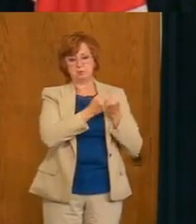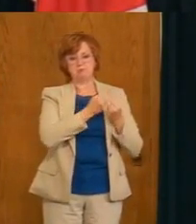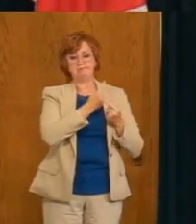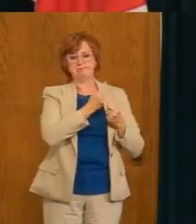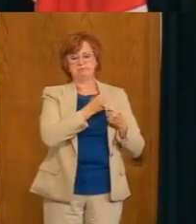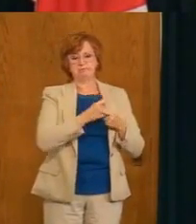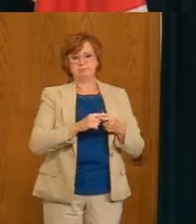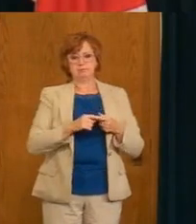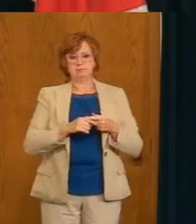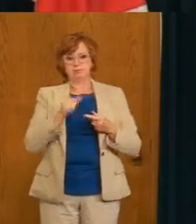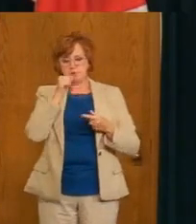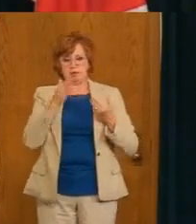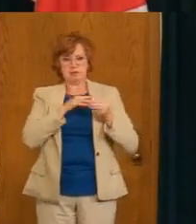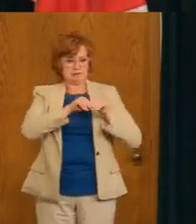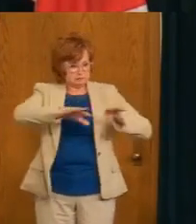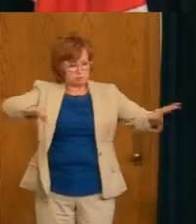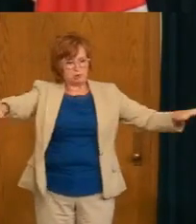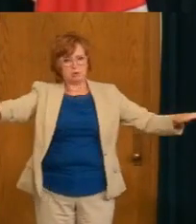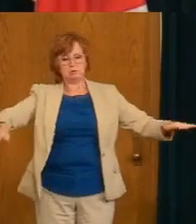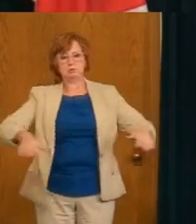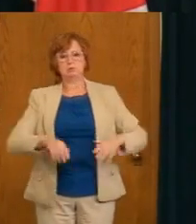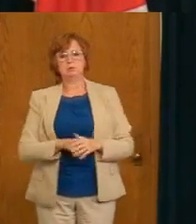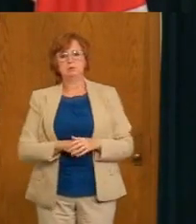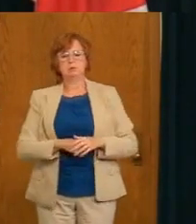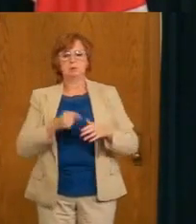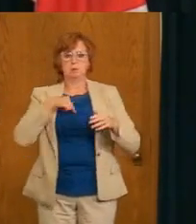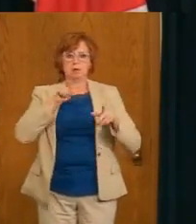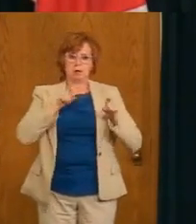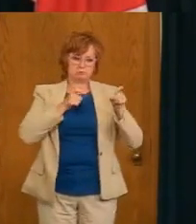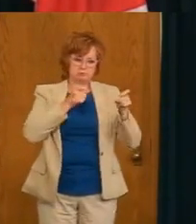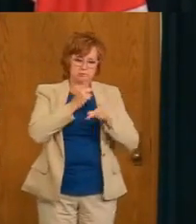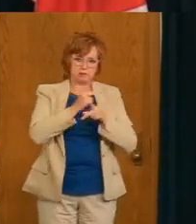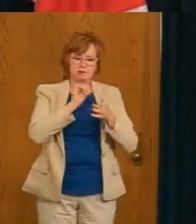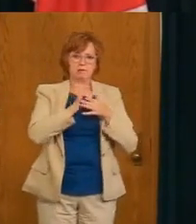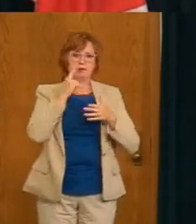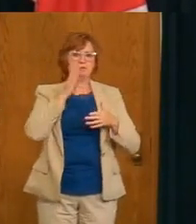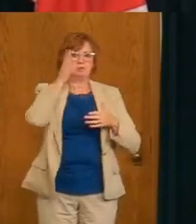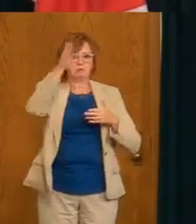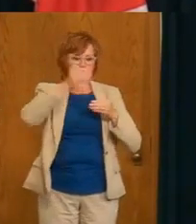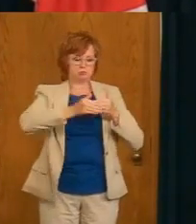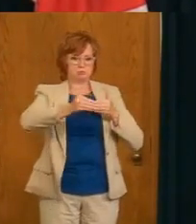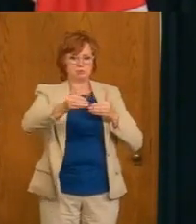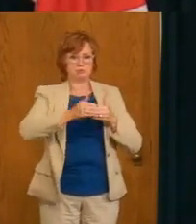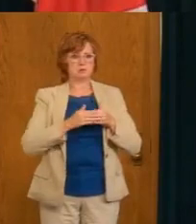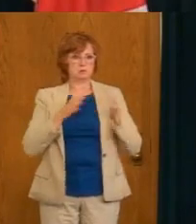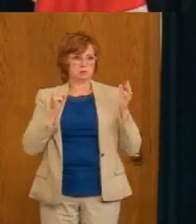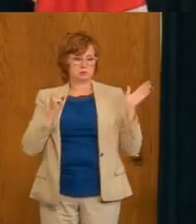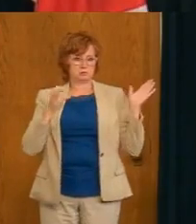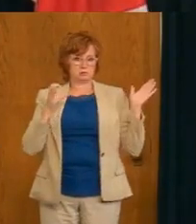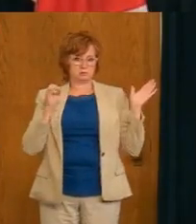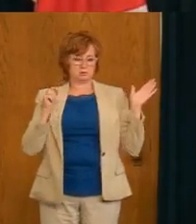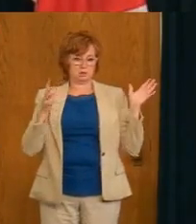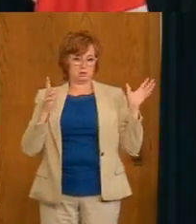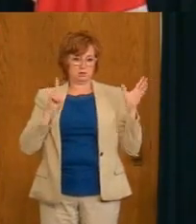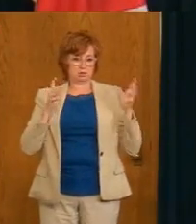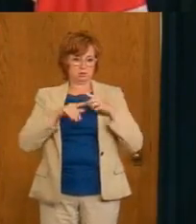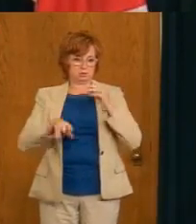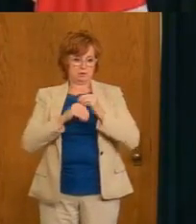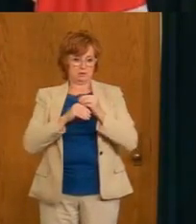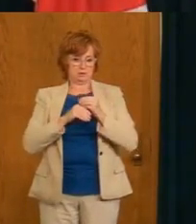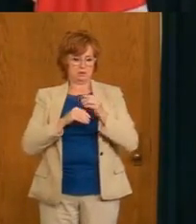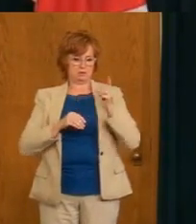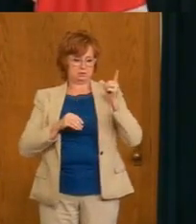We'll take our next question in the room. Adam? In the guidance, it says that schools will return to pre-pandemic. Can you